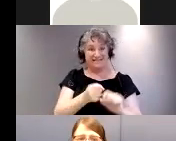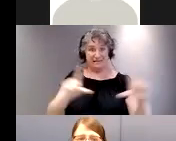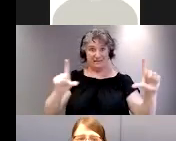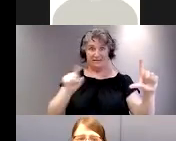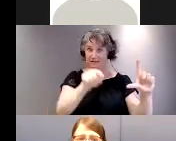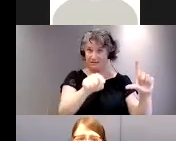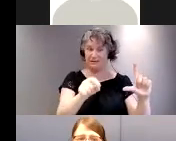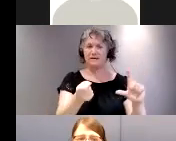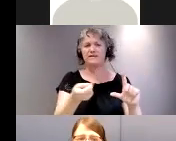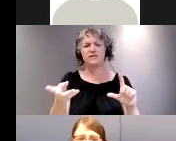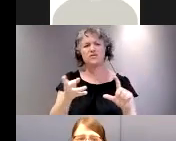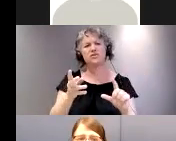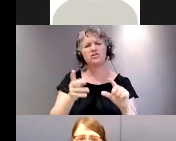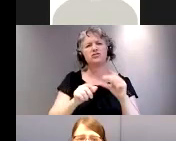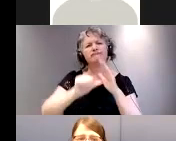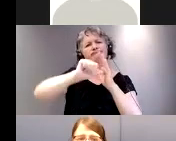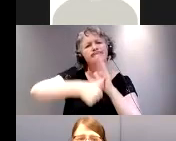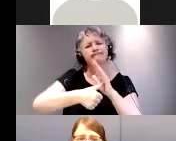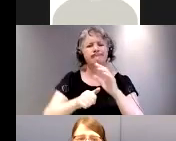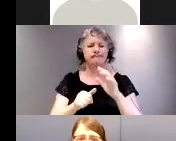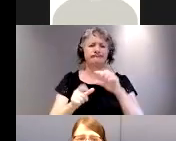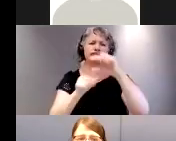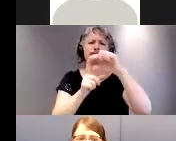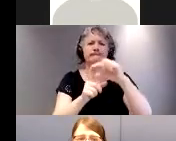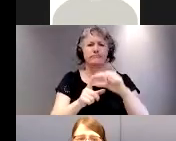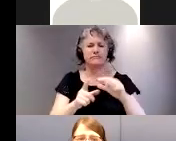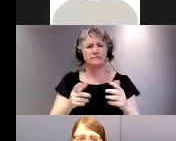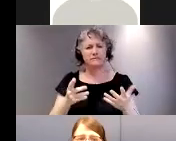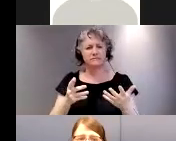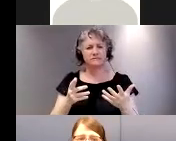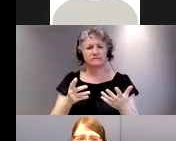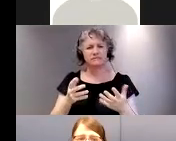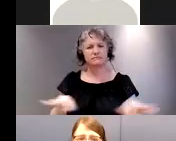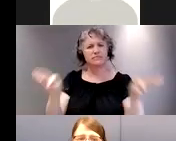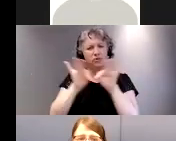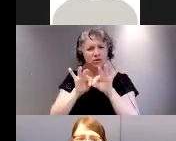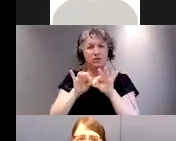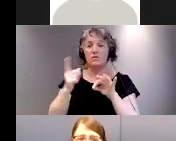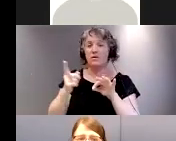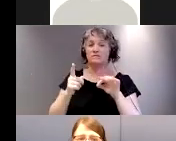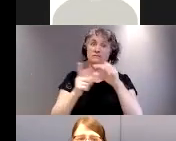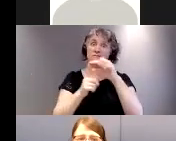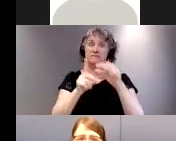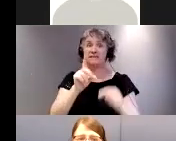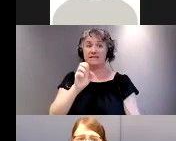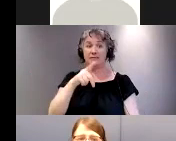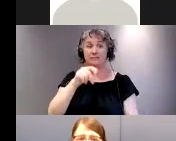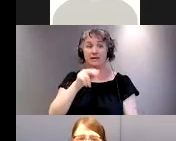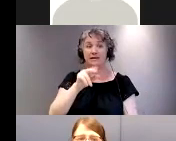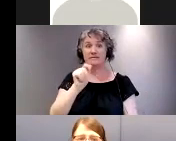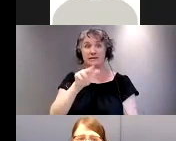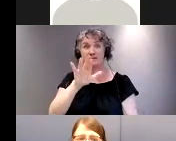is dependency, right? This really adds to the complexity. And I would like to raise this issue,